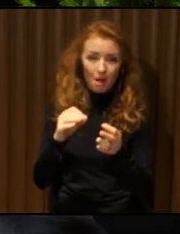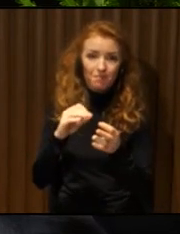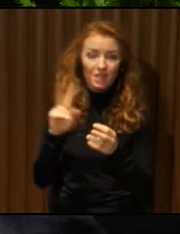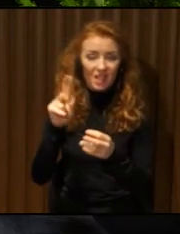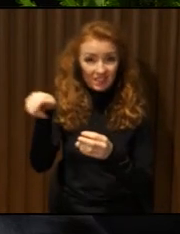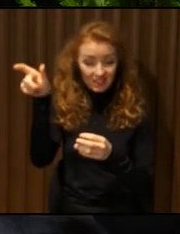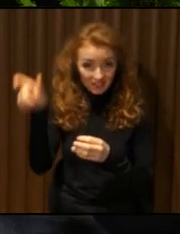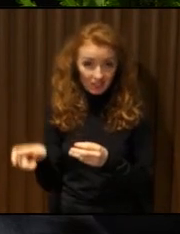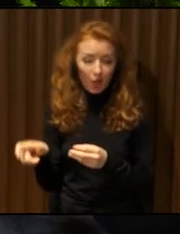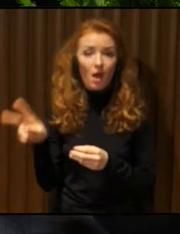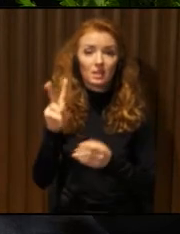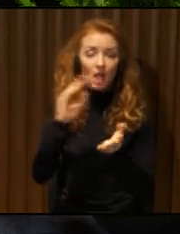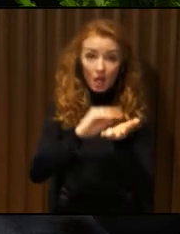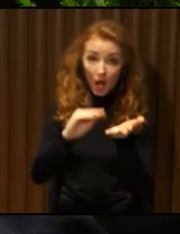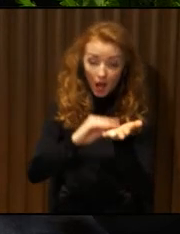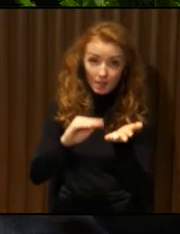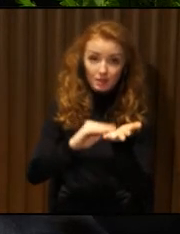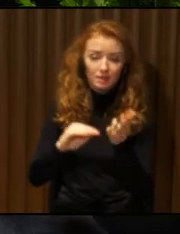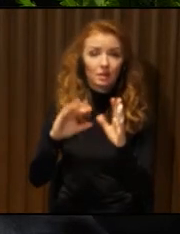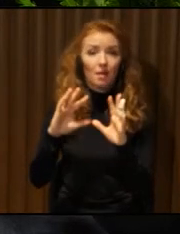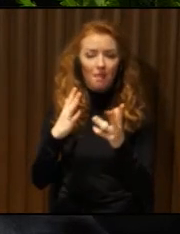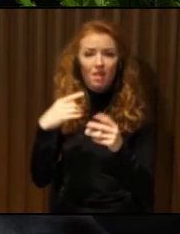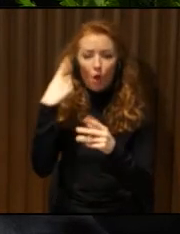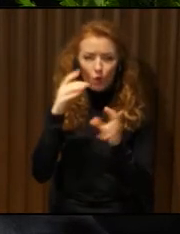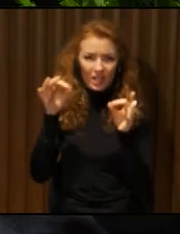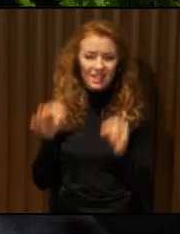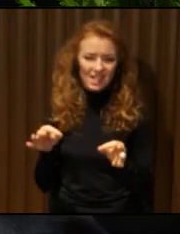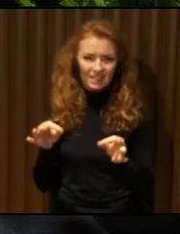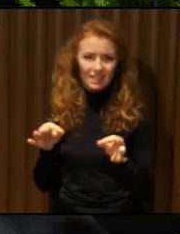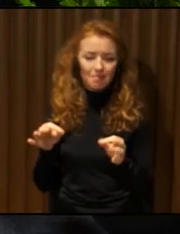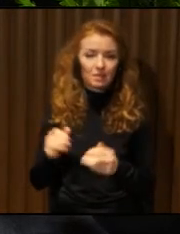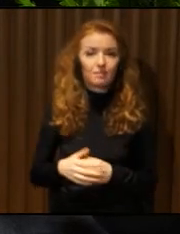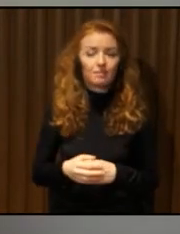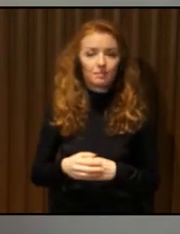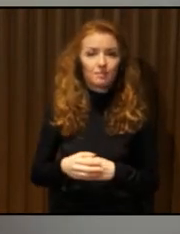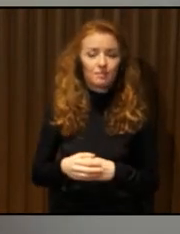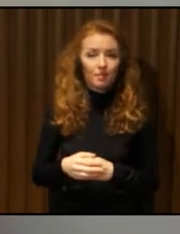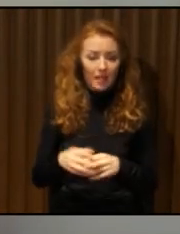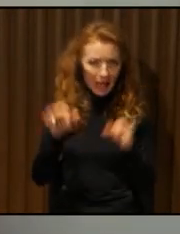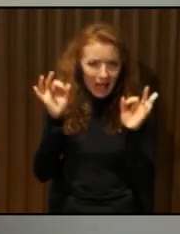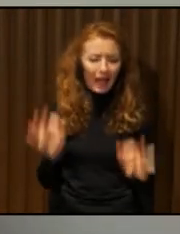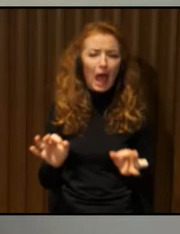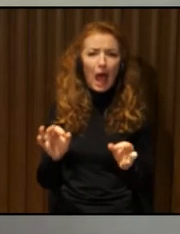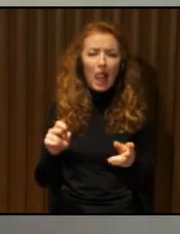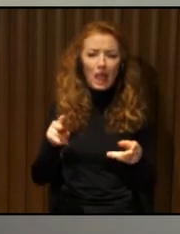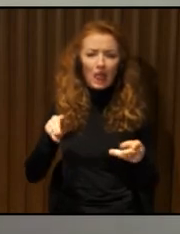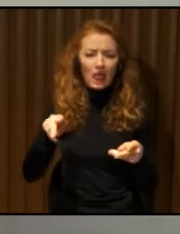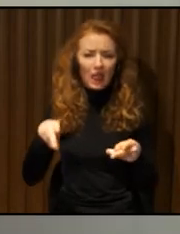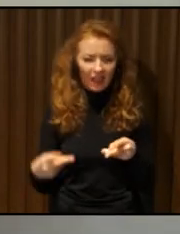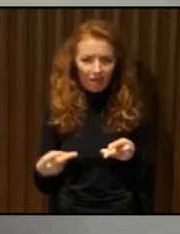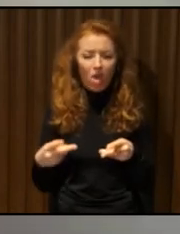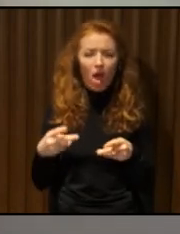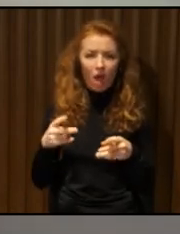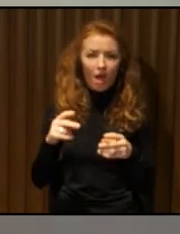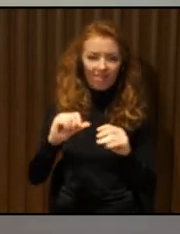you involved a real IKEA designers who are used to be fancy schmancy people who sell their